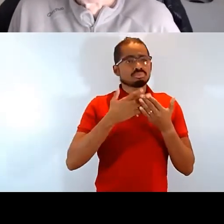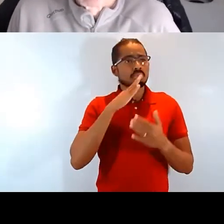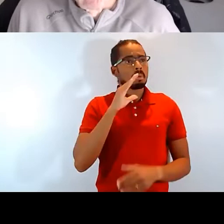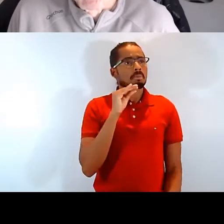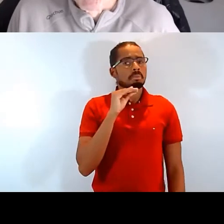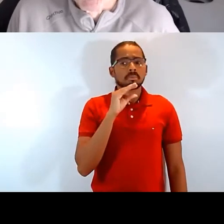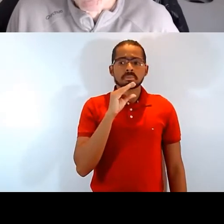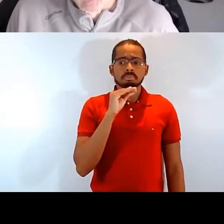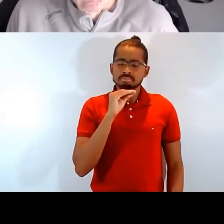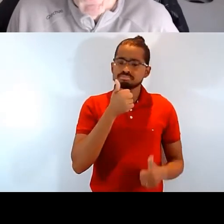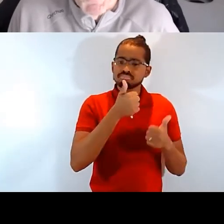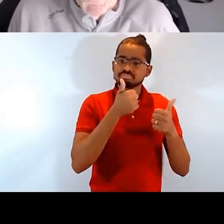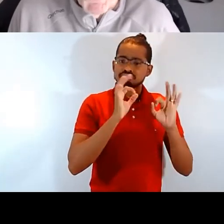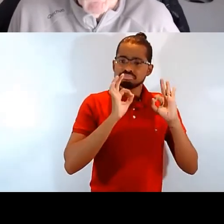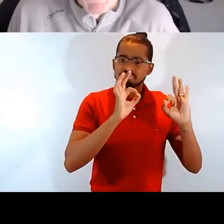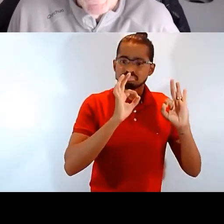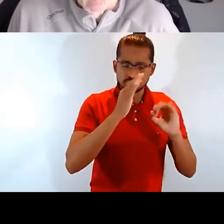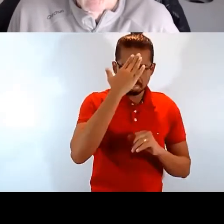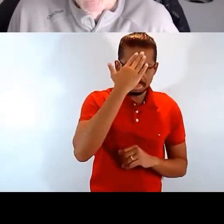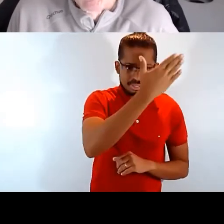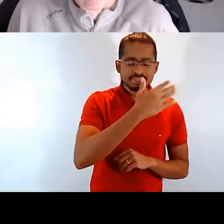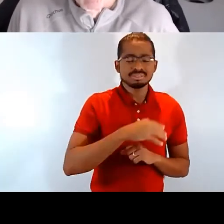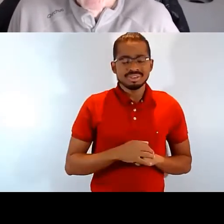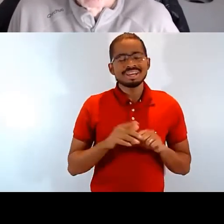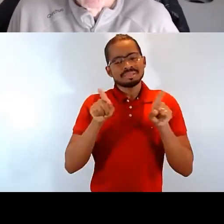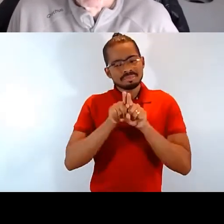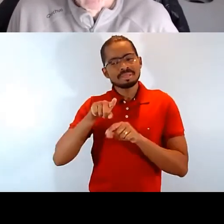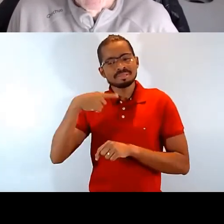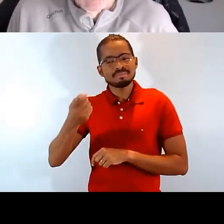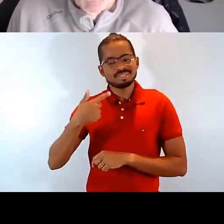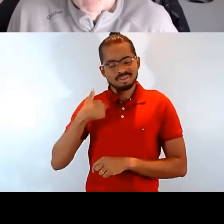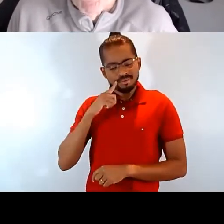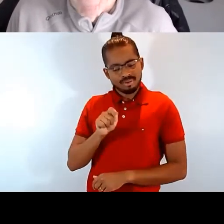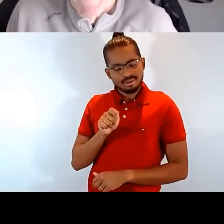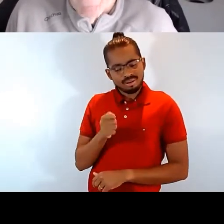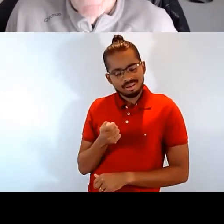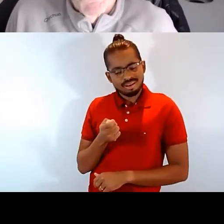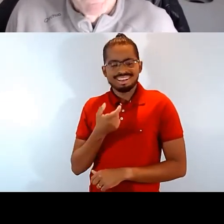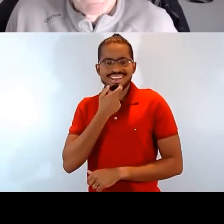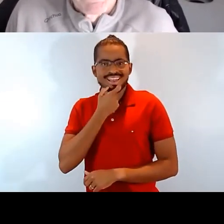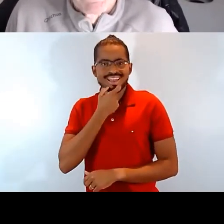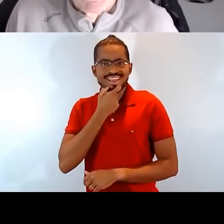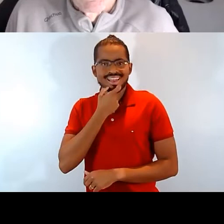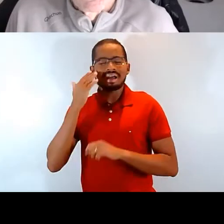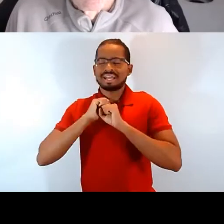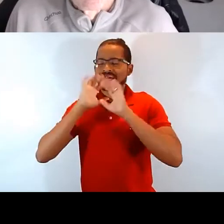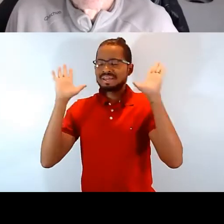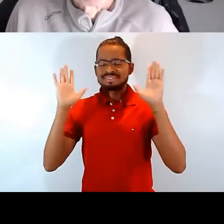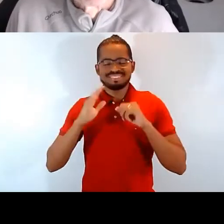and of course to the English interpreters as well afterwards, but it was very clear. Okay.